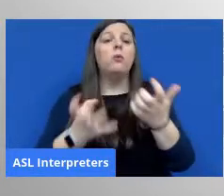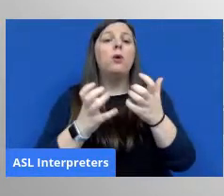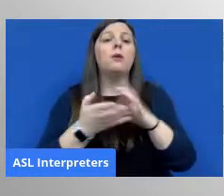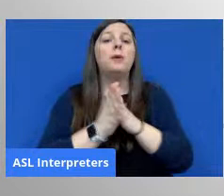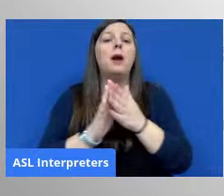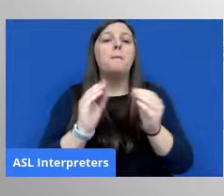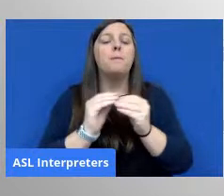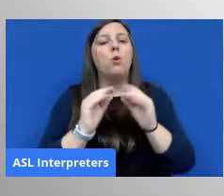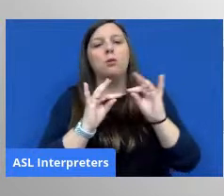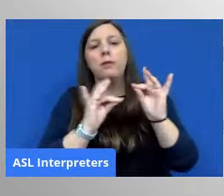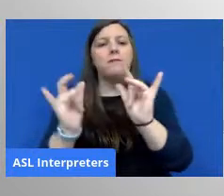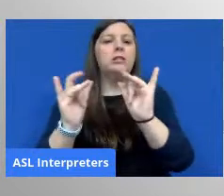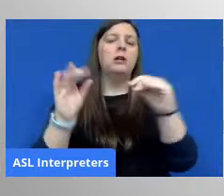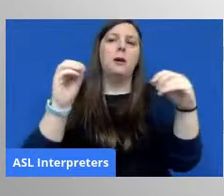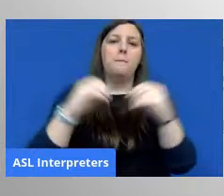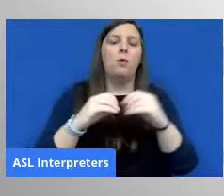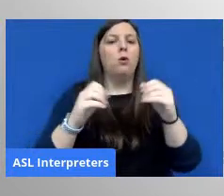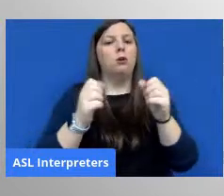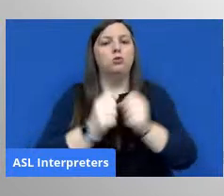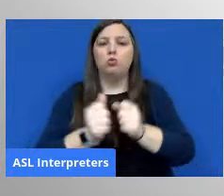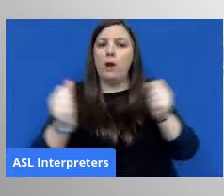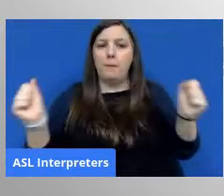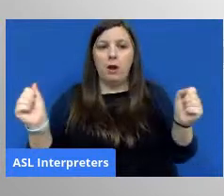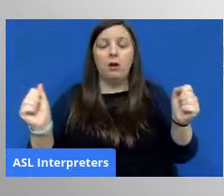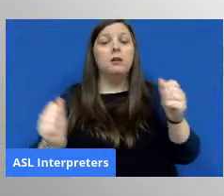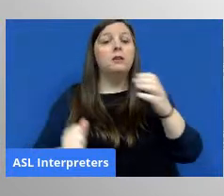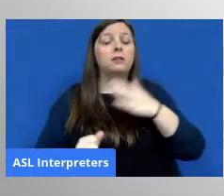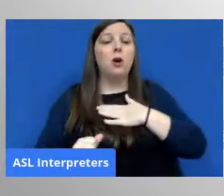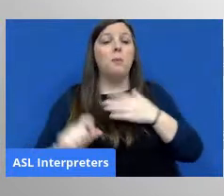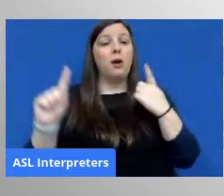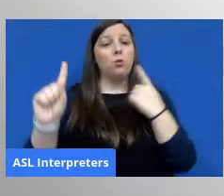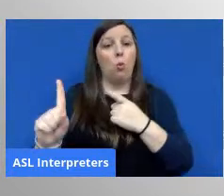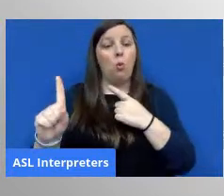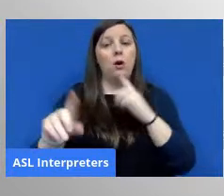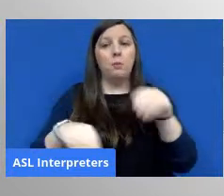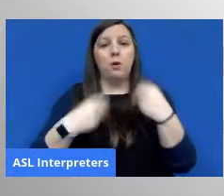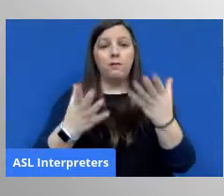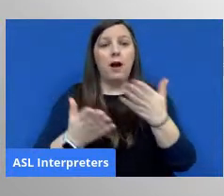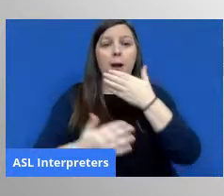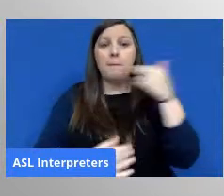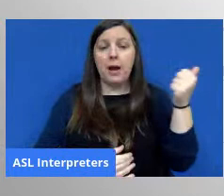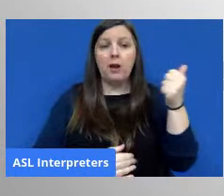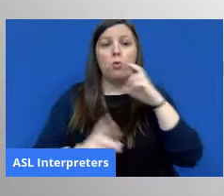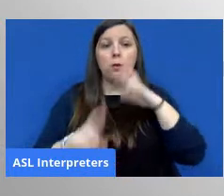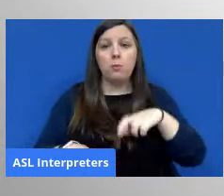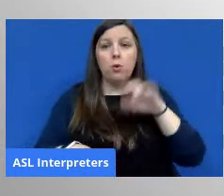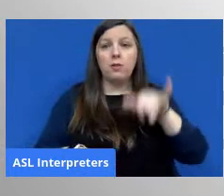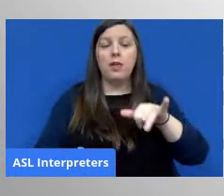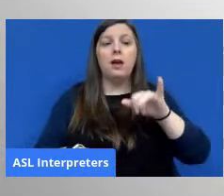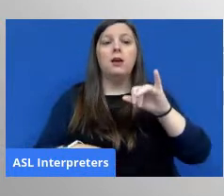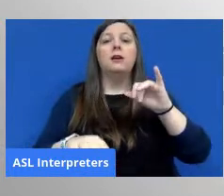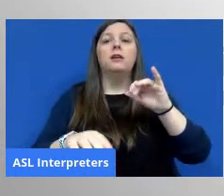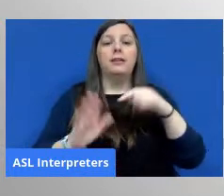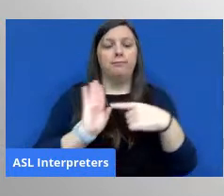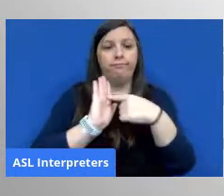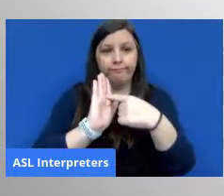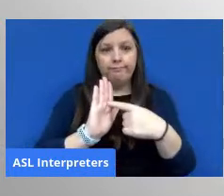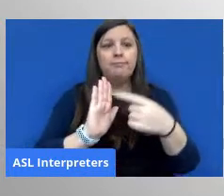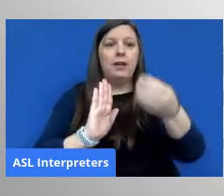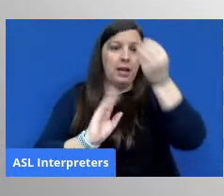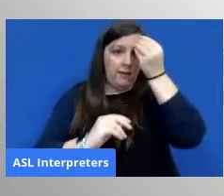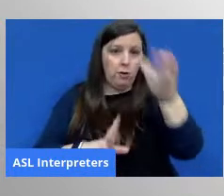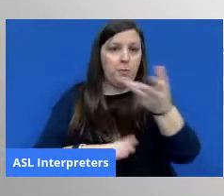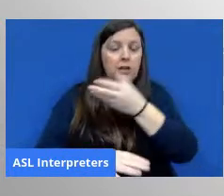my commitment is to file better reports that provide the explanations and the justifications for our